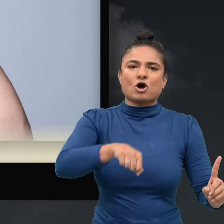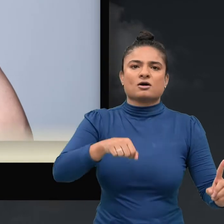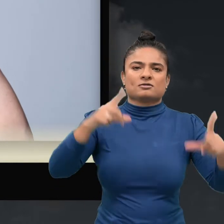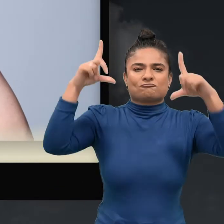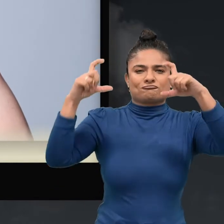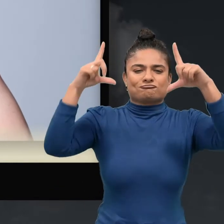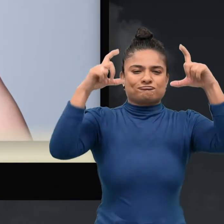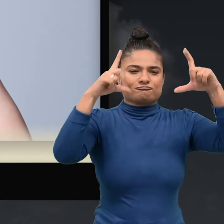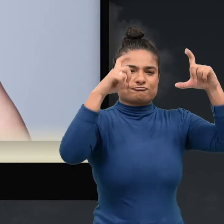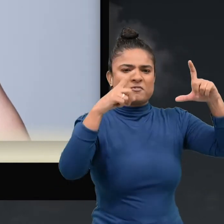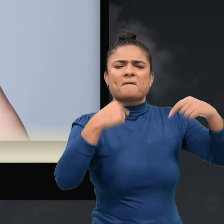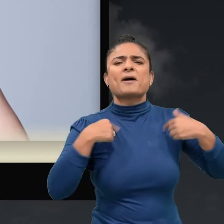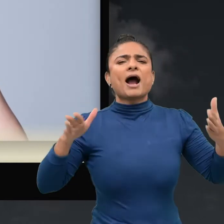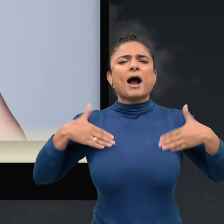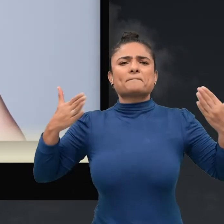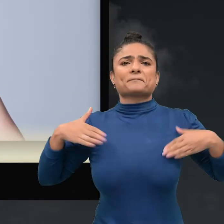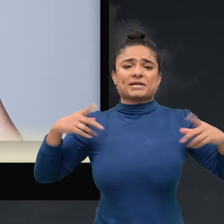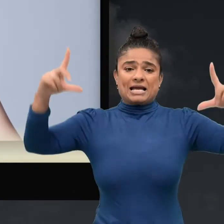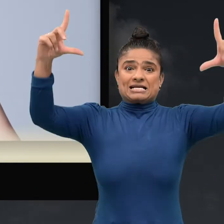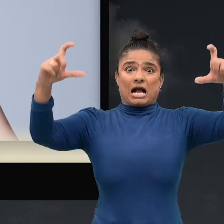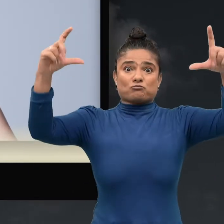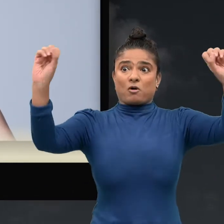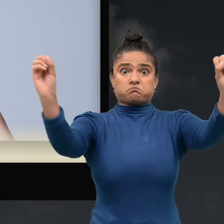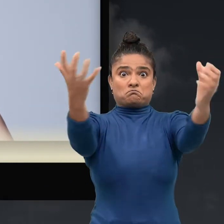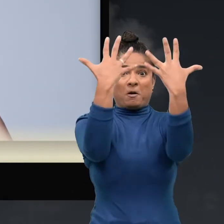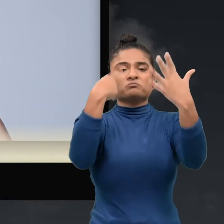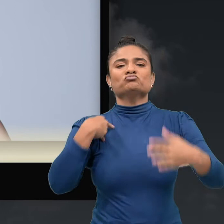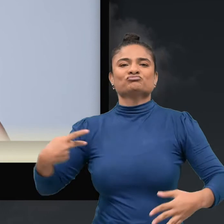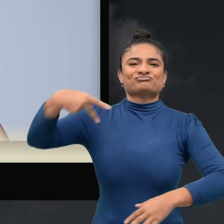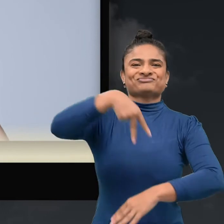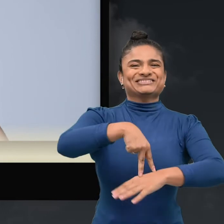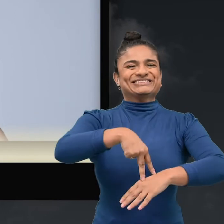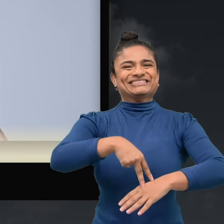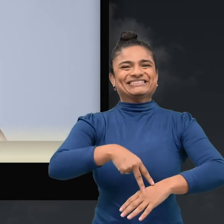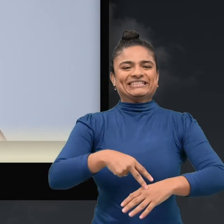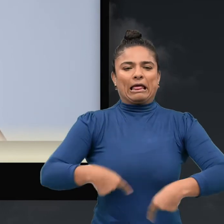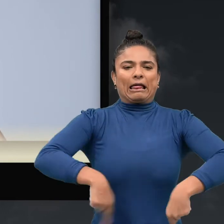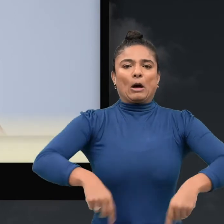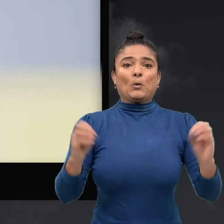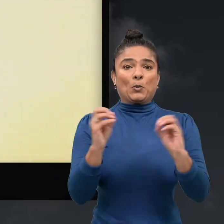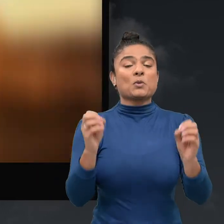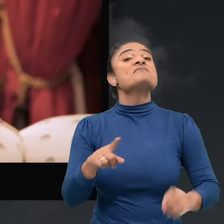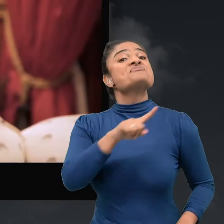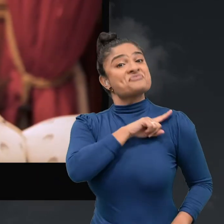even when my mom mentions, I feel happy to be delighted in front of the